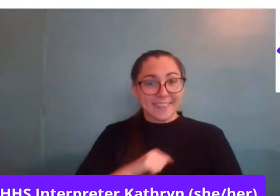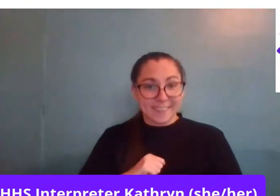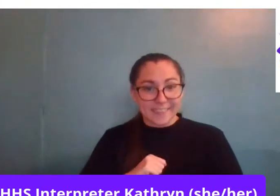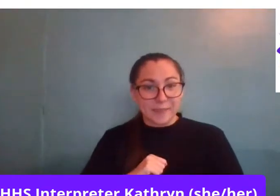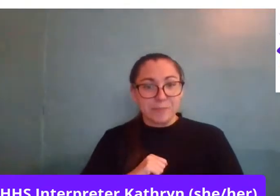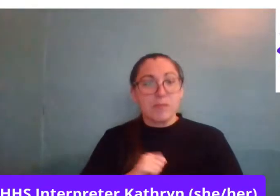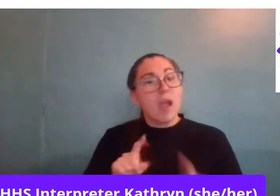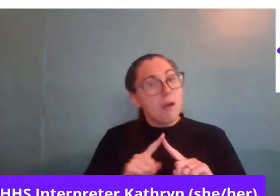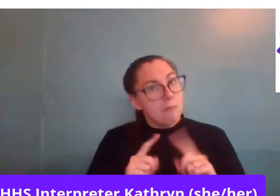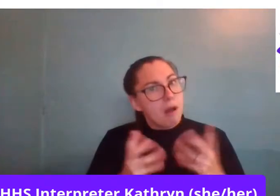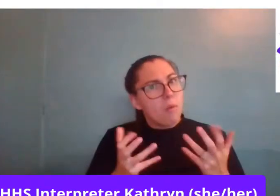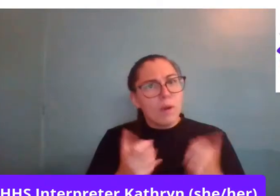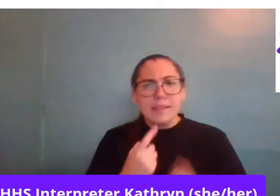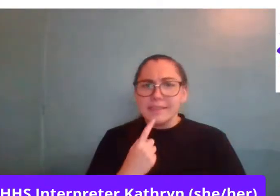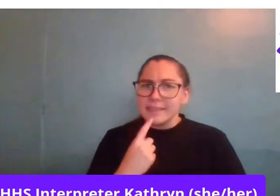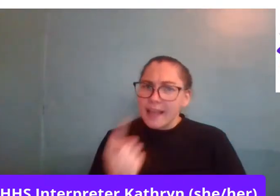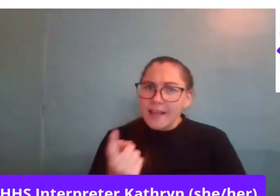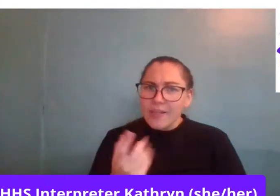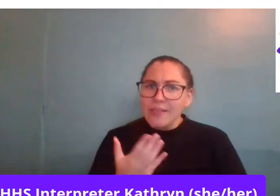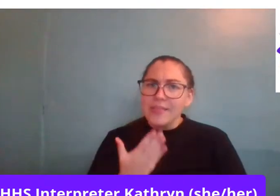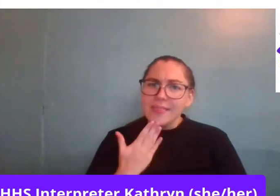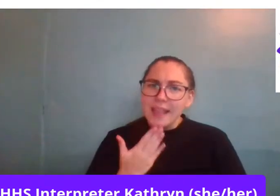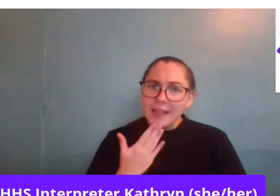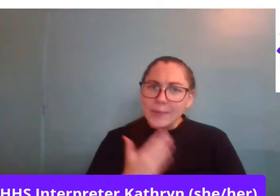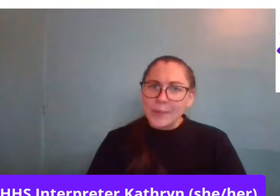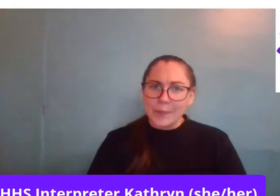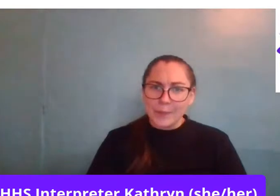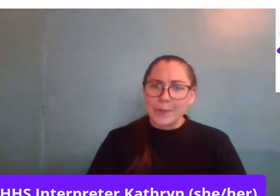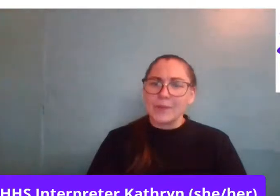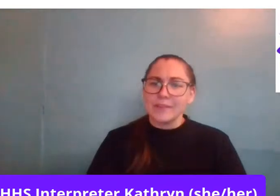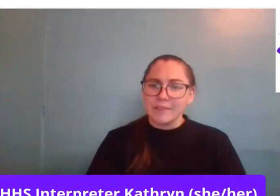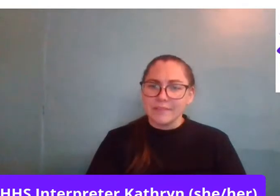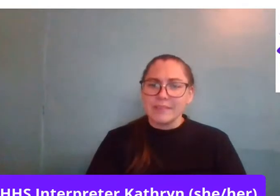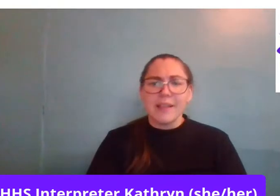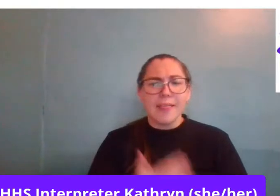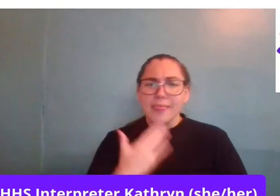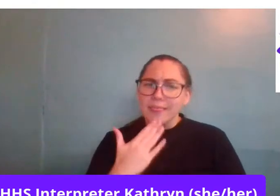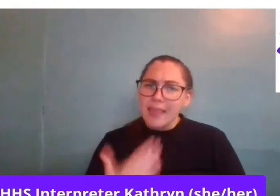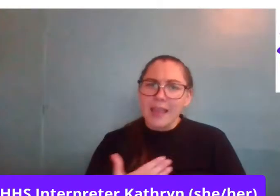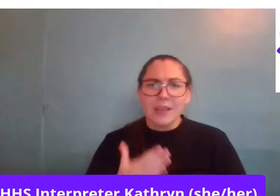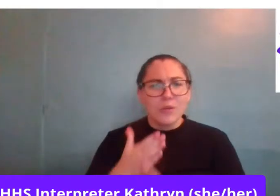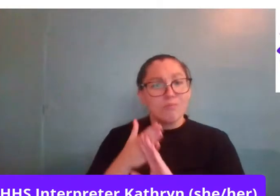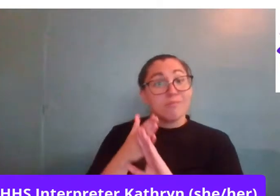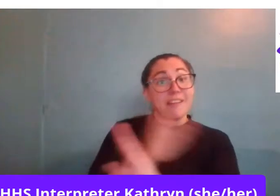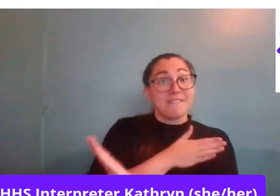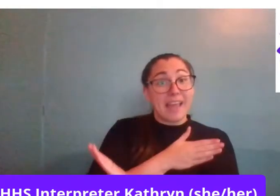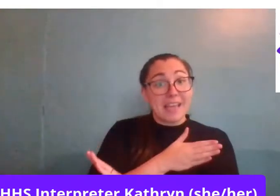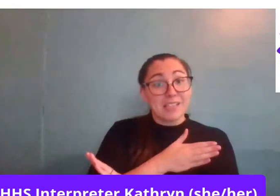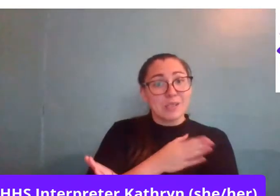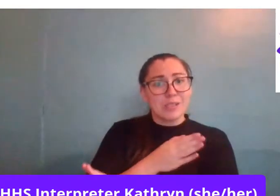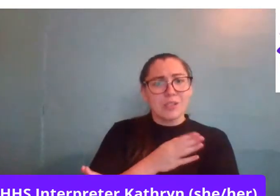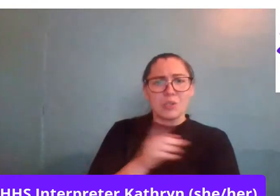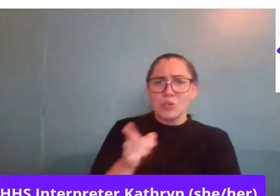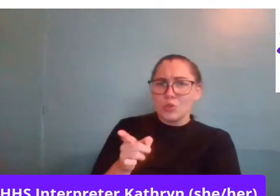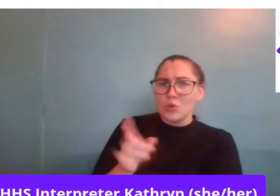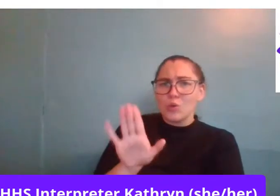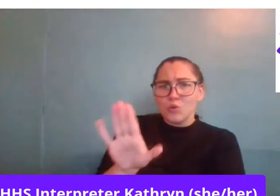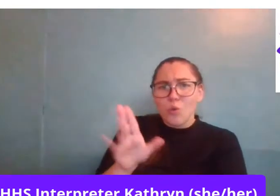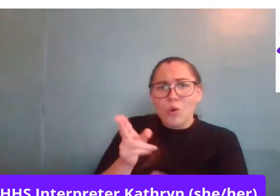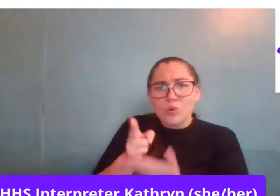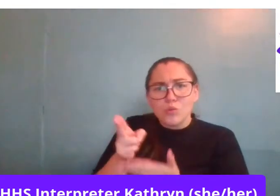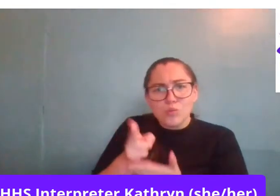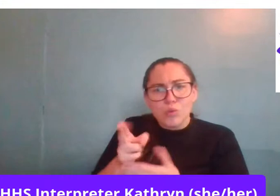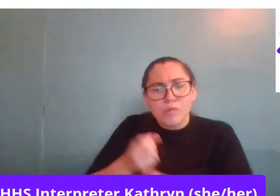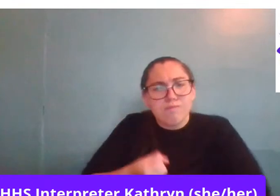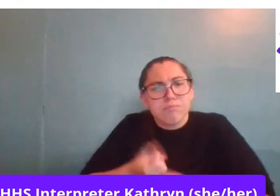But we just want to say thank you. Thank you in advance for your truth. We want to say thank you